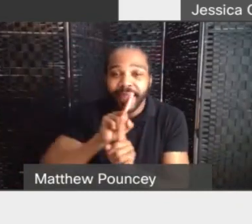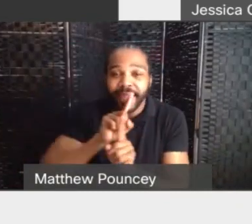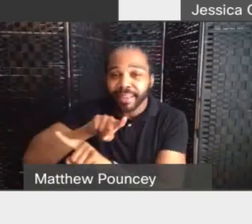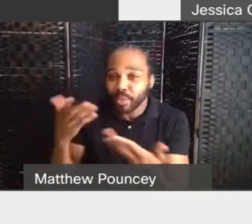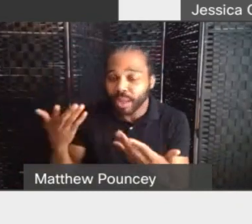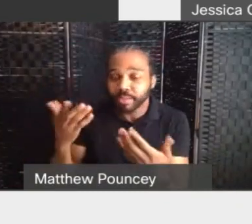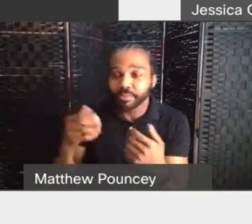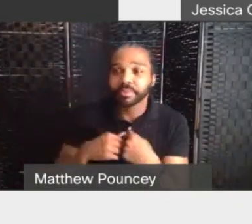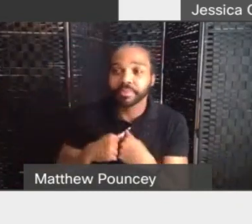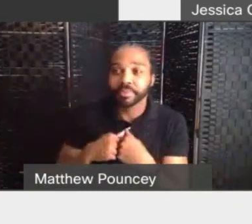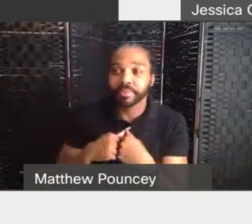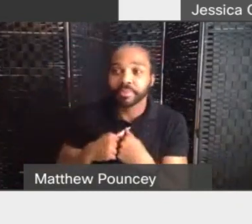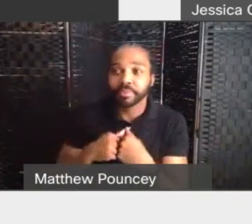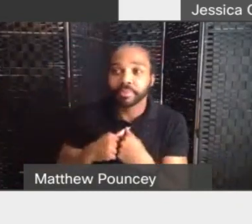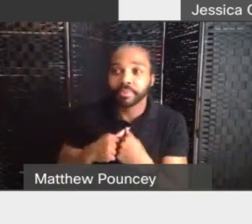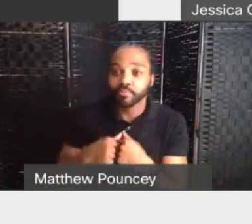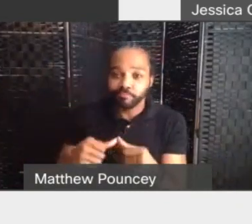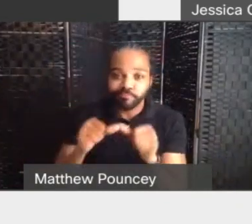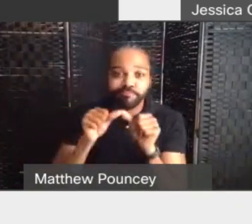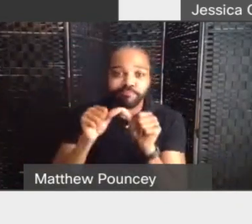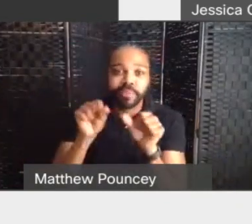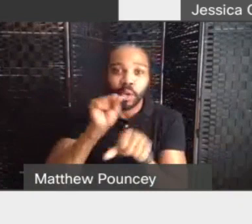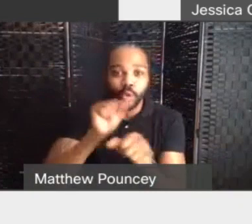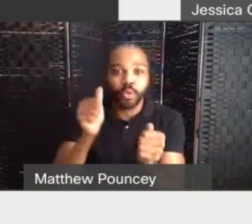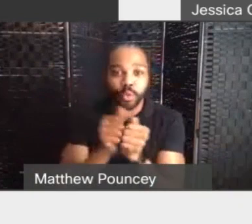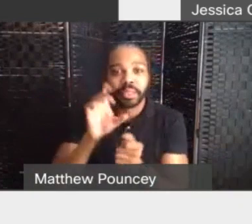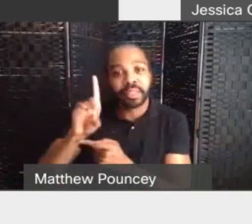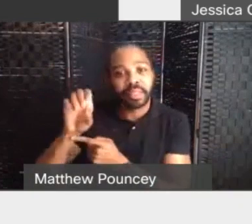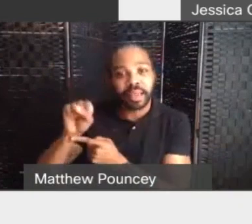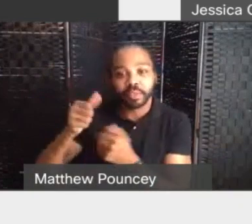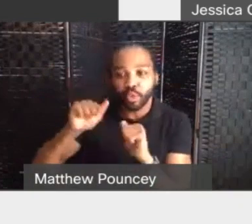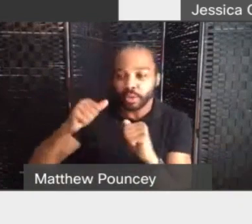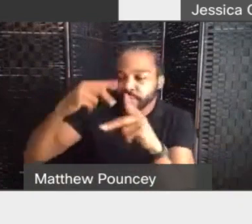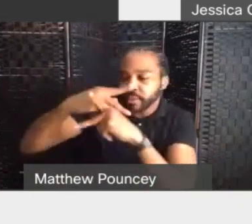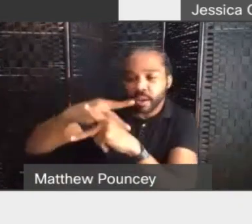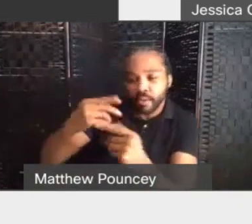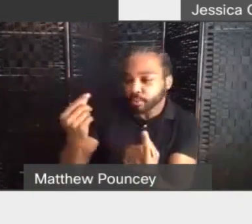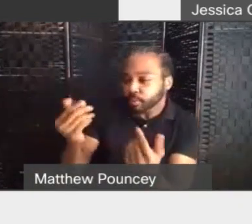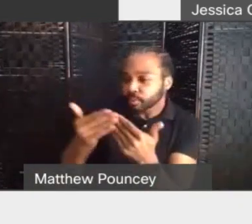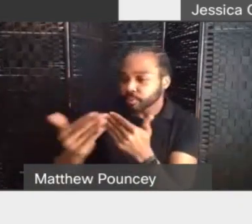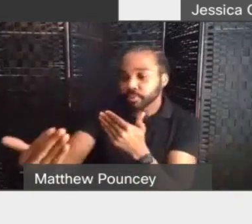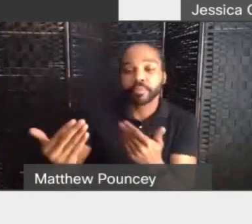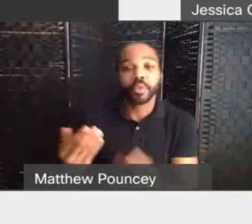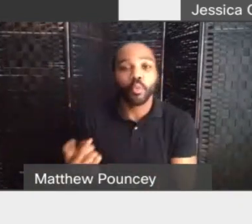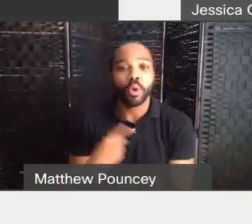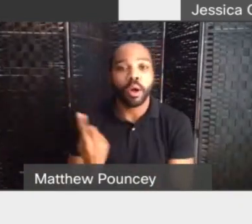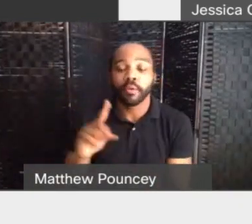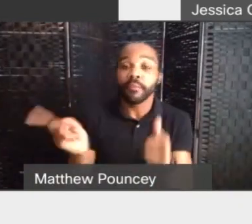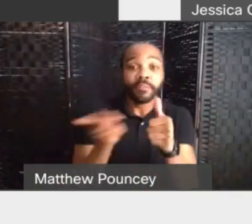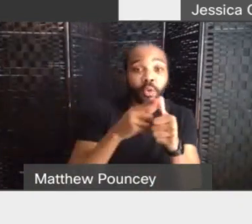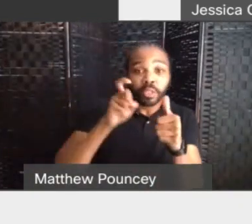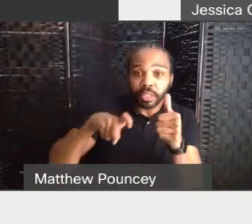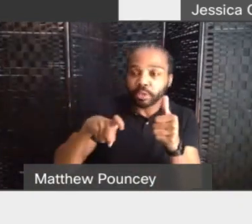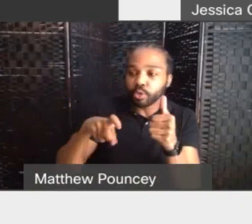that we will continue to work with DDS to try to figure out how this is going to go. We need to first prioritize those